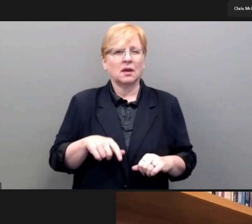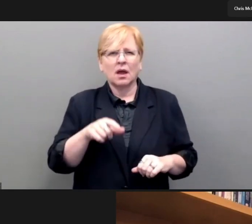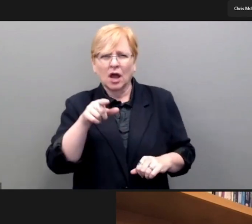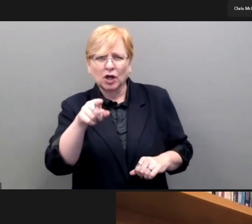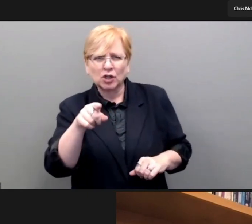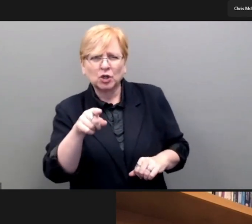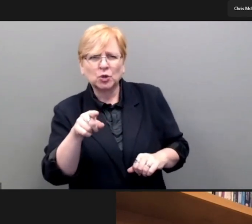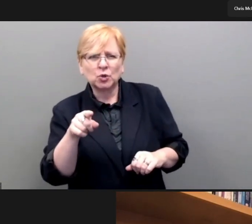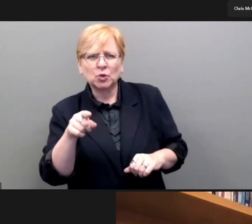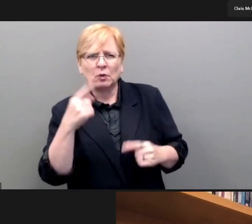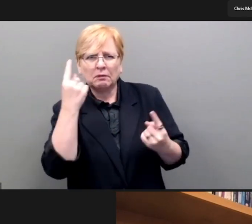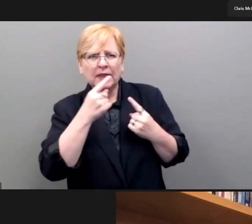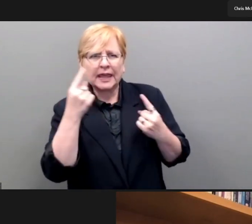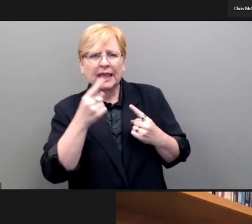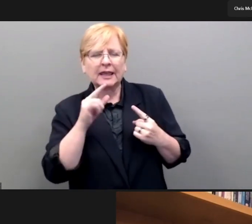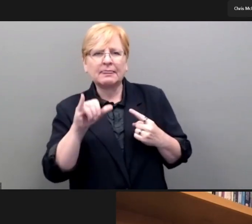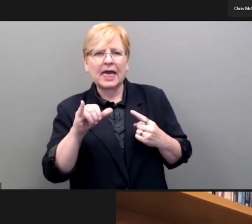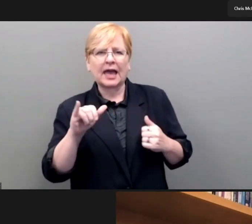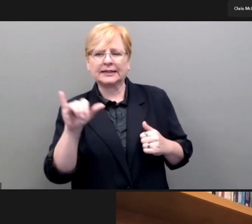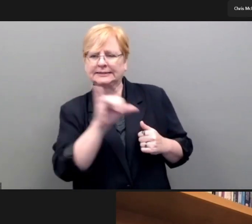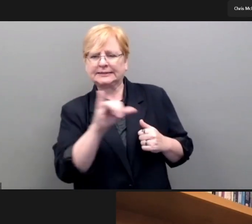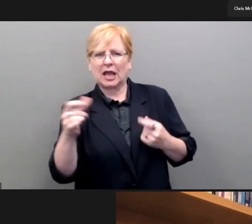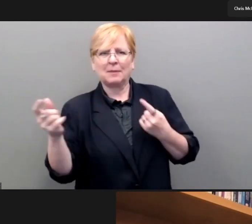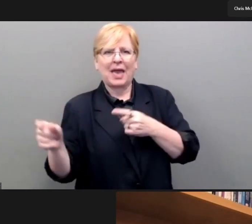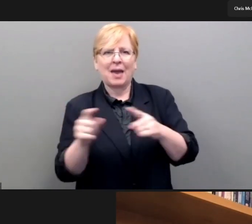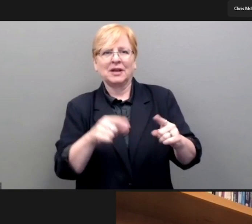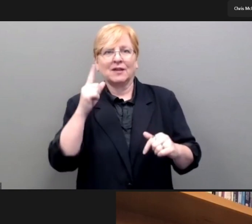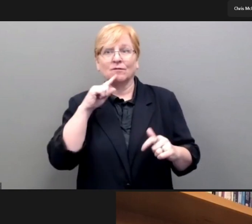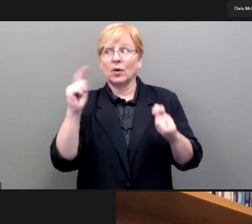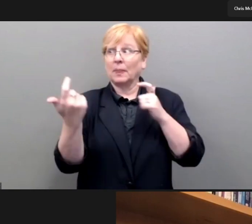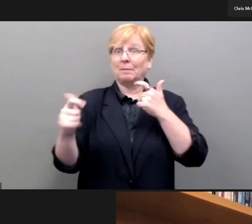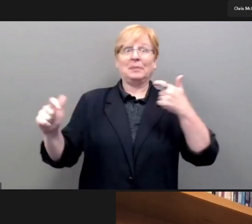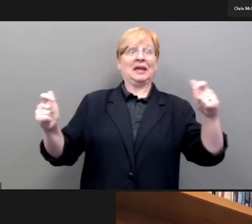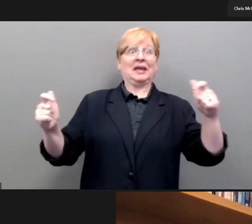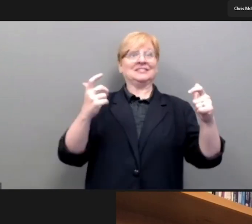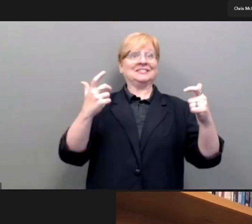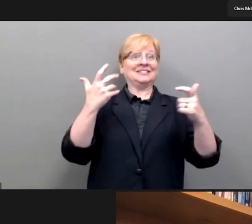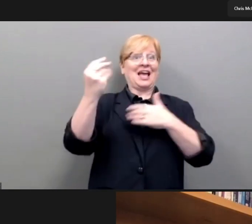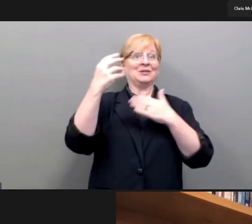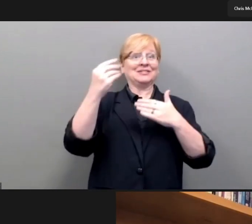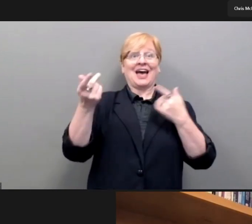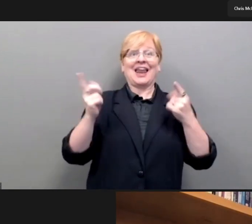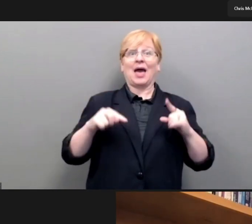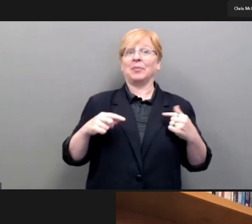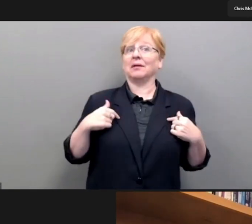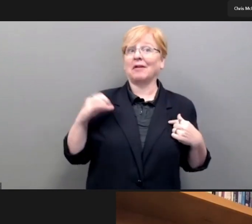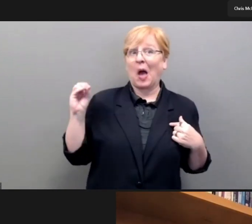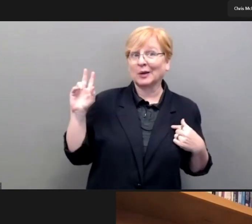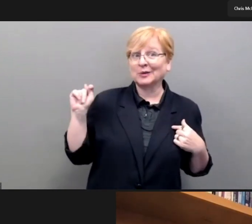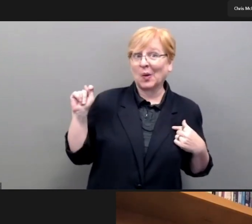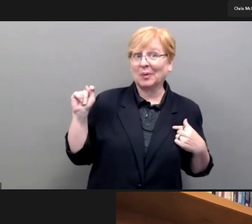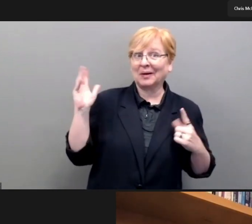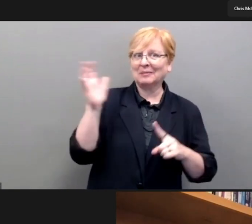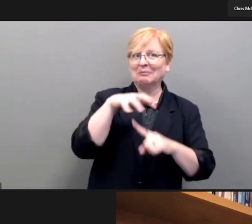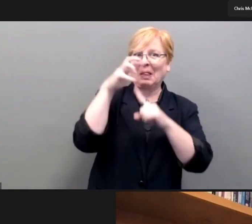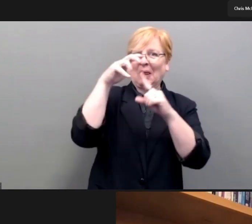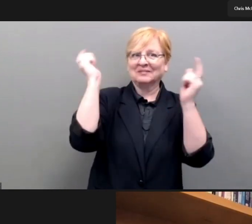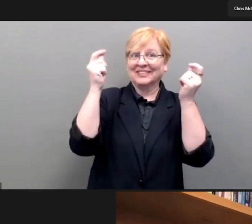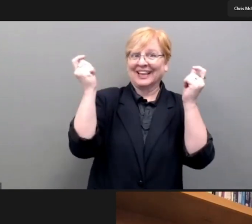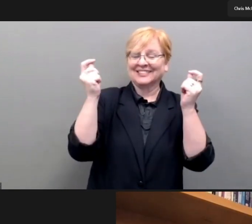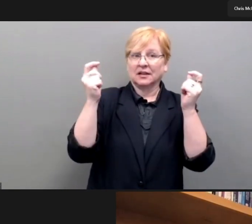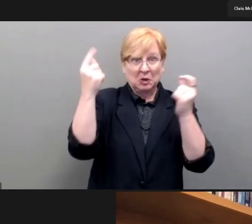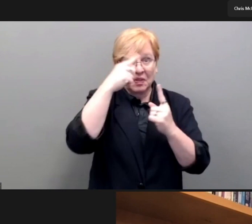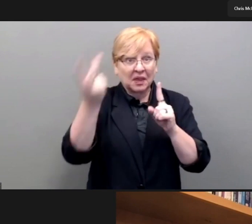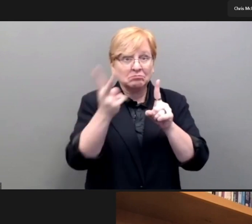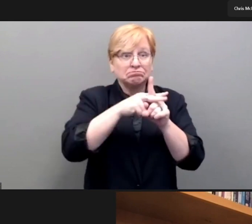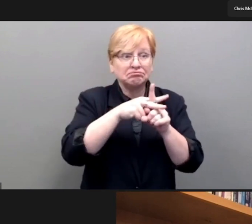same trend lines for New Mexico's biggest outdoor event upcoming in October still, Balloon Fiesta. And what